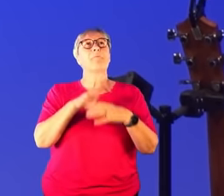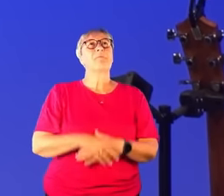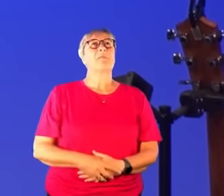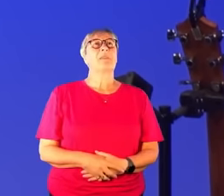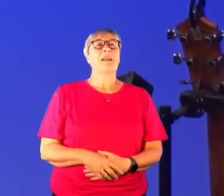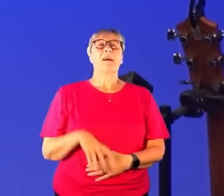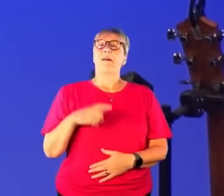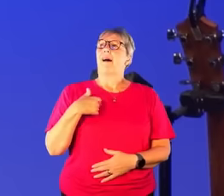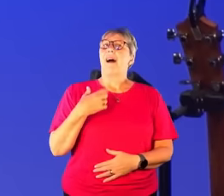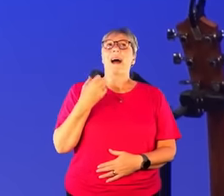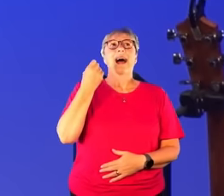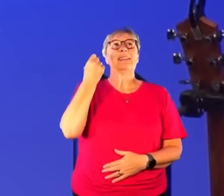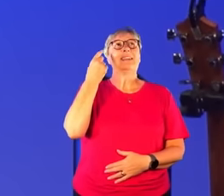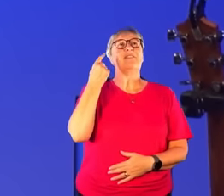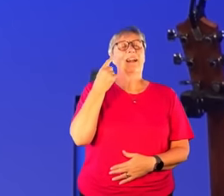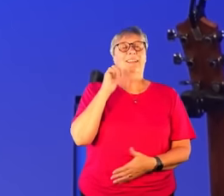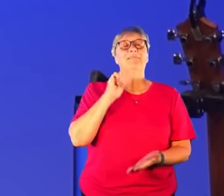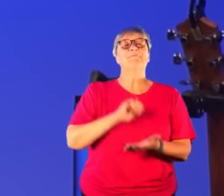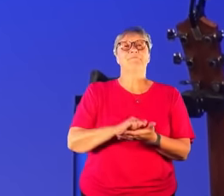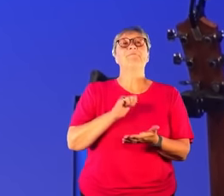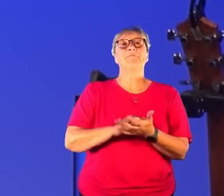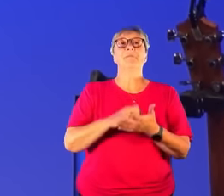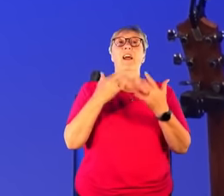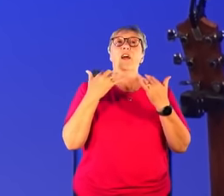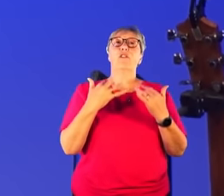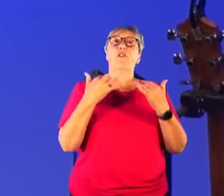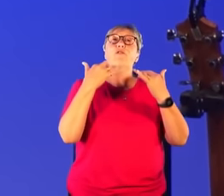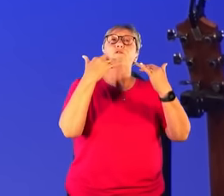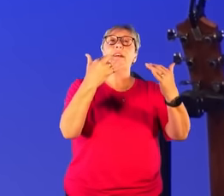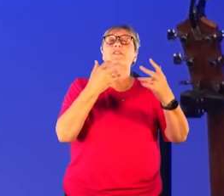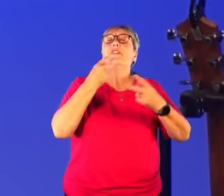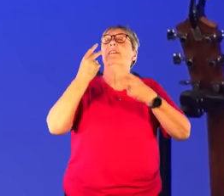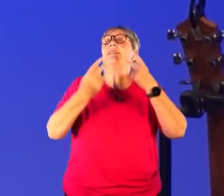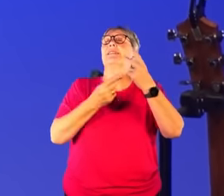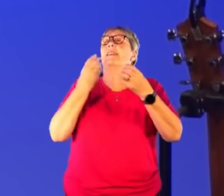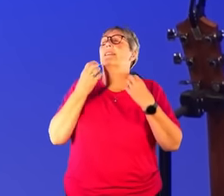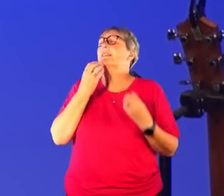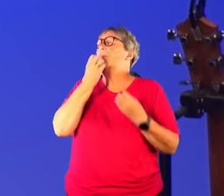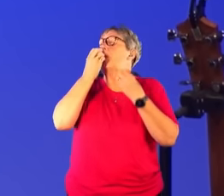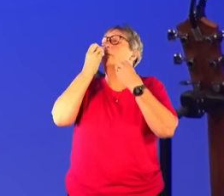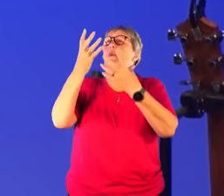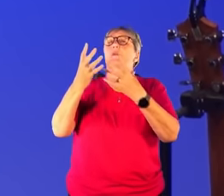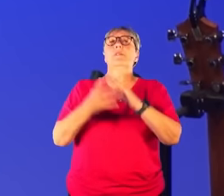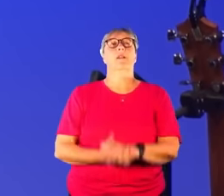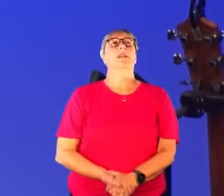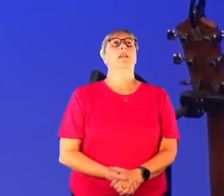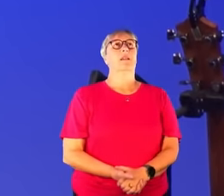realize until that moment, actually, yeah, a congregation can sing this song.